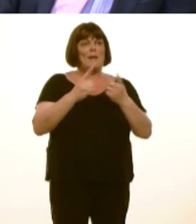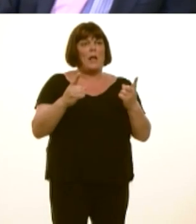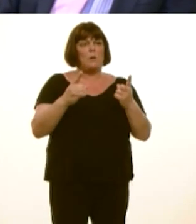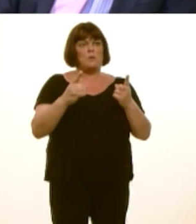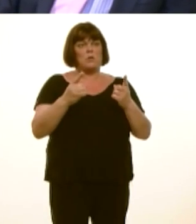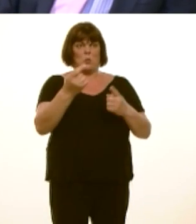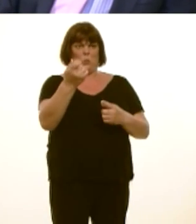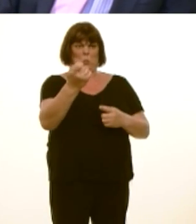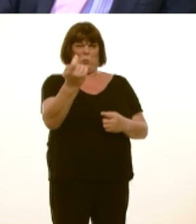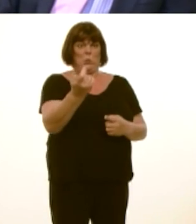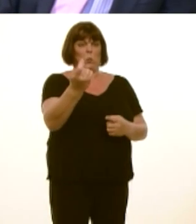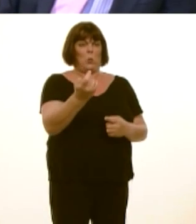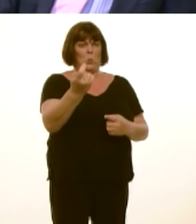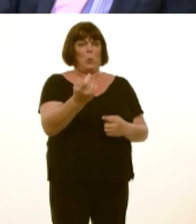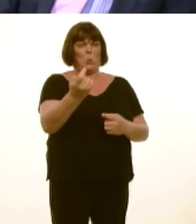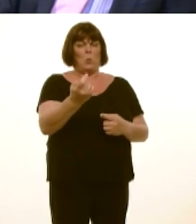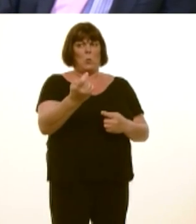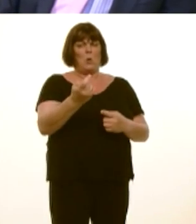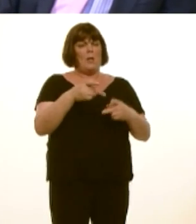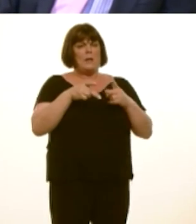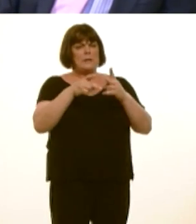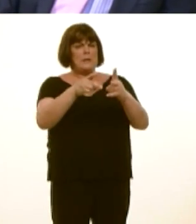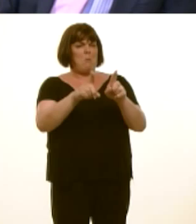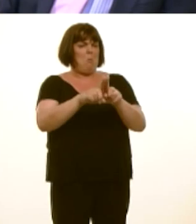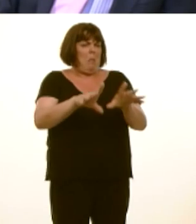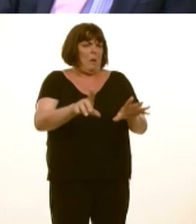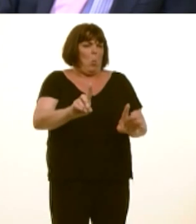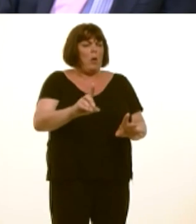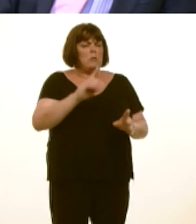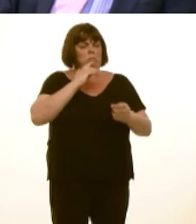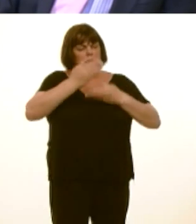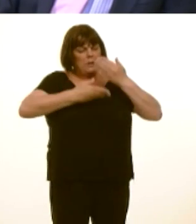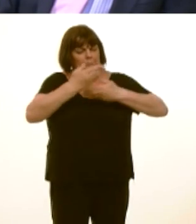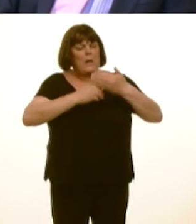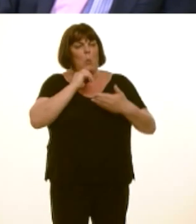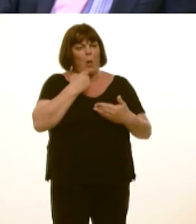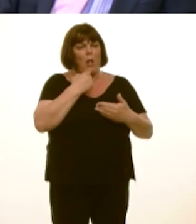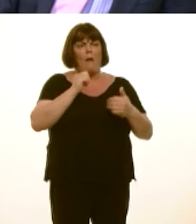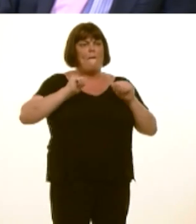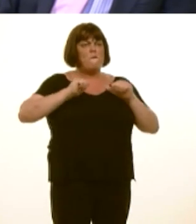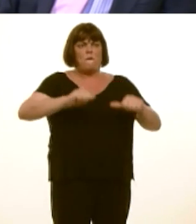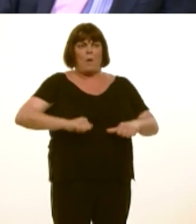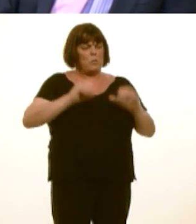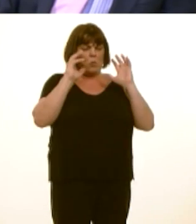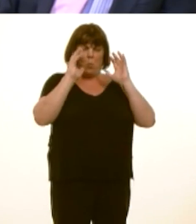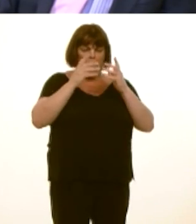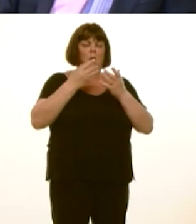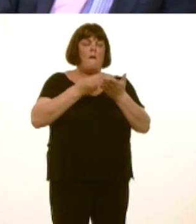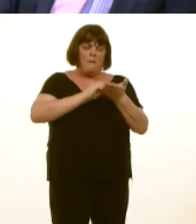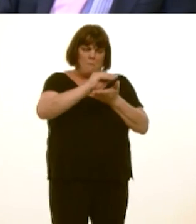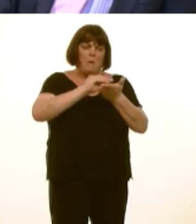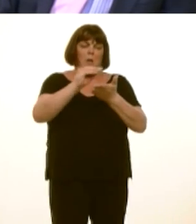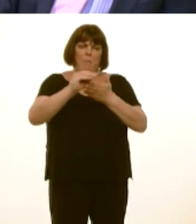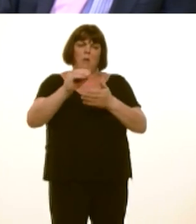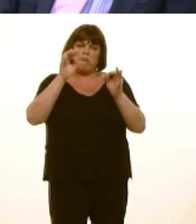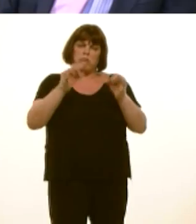in a very short space of time as to how the system will work, and I have no doubt that farmers need not fear that payments will be made on time, as we